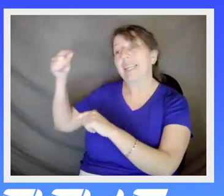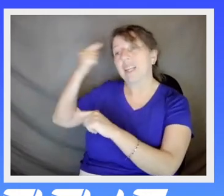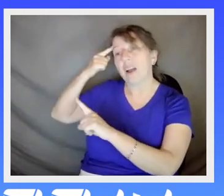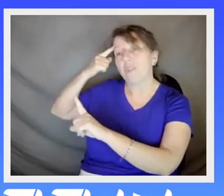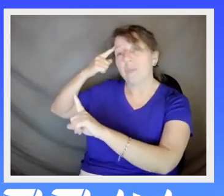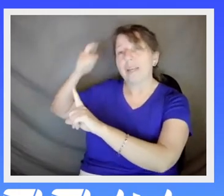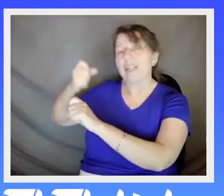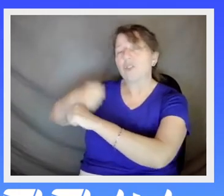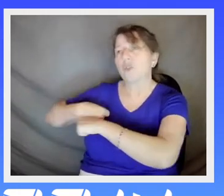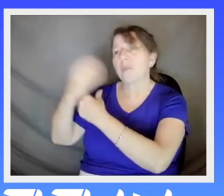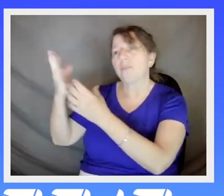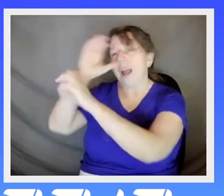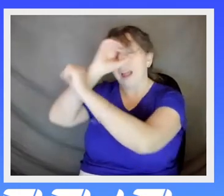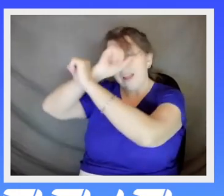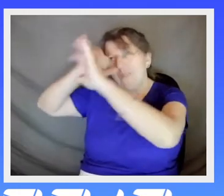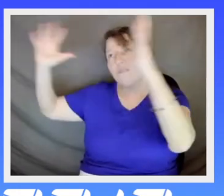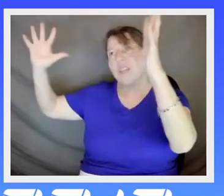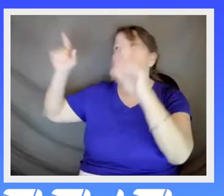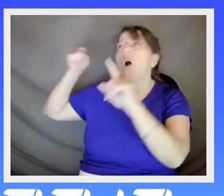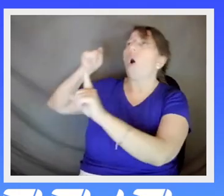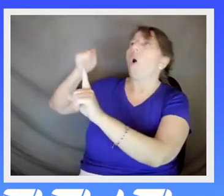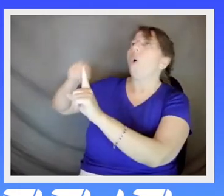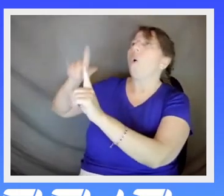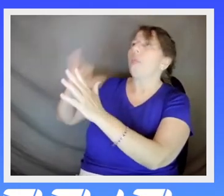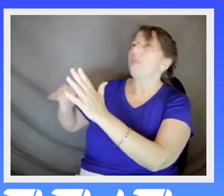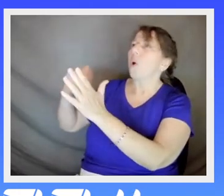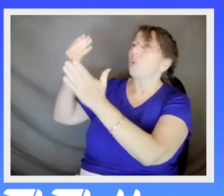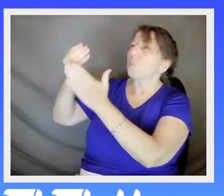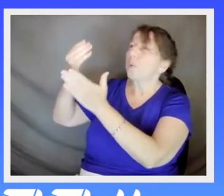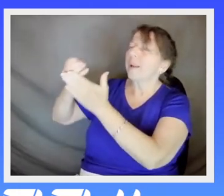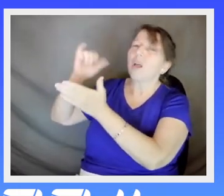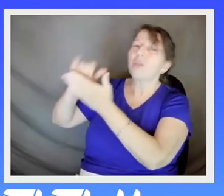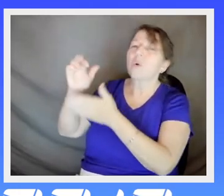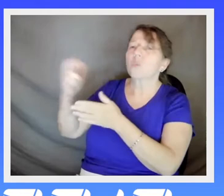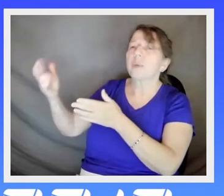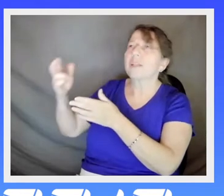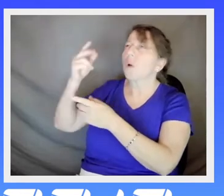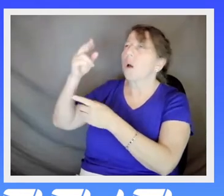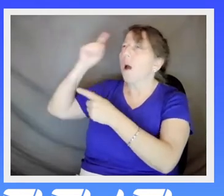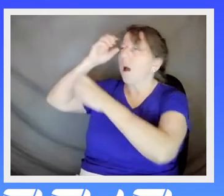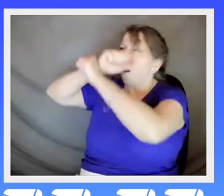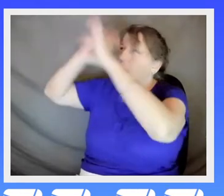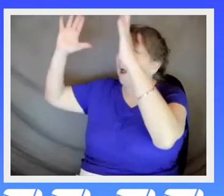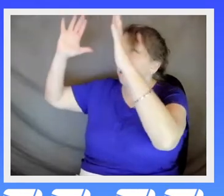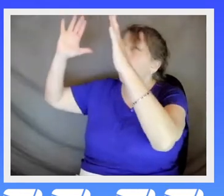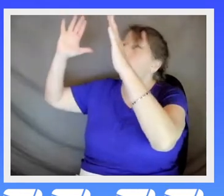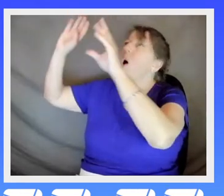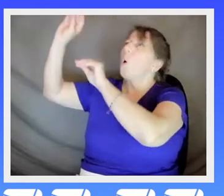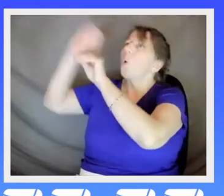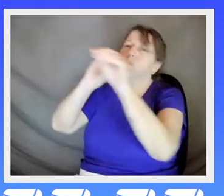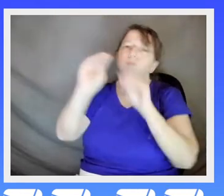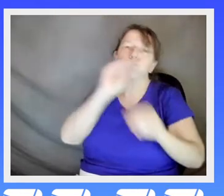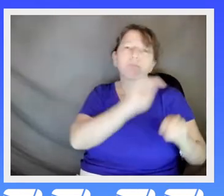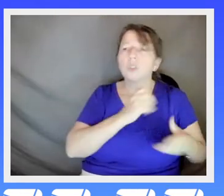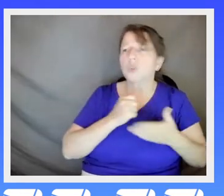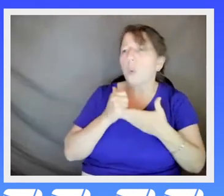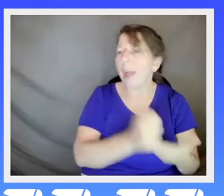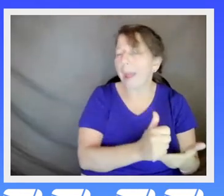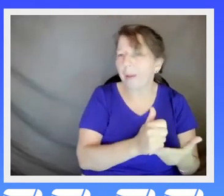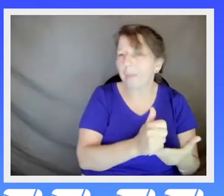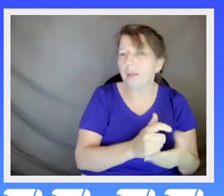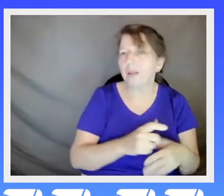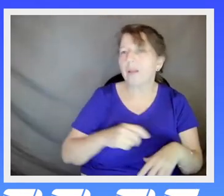so that there can be an alignment across all sectors for how all of our resources can move things in the same direction. And so that vision